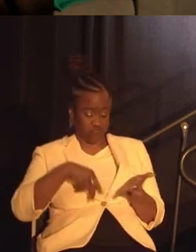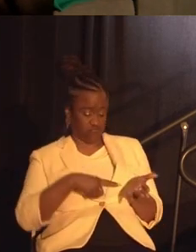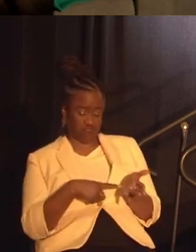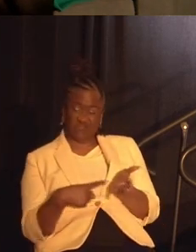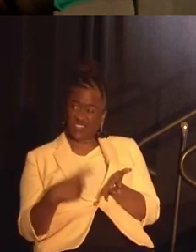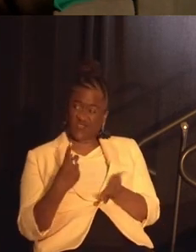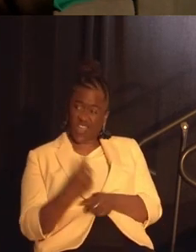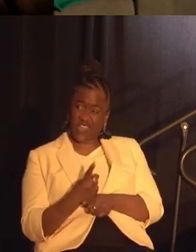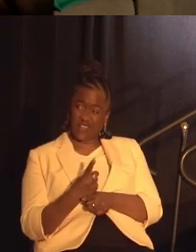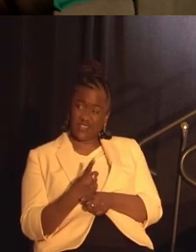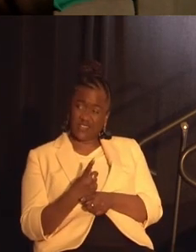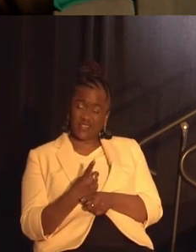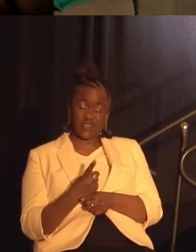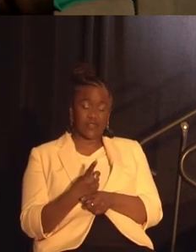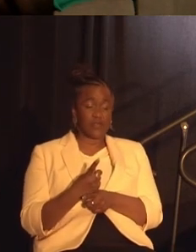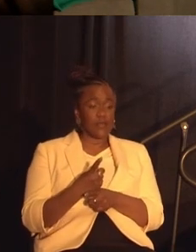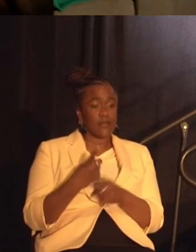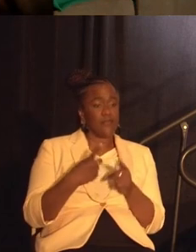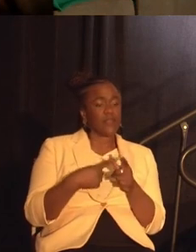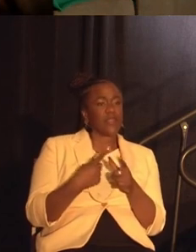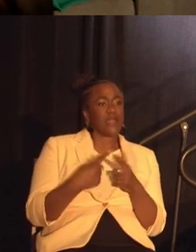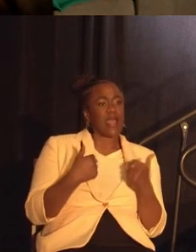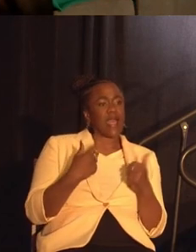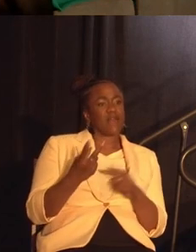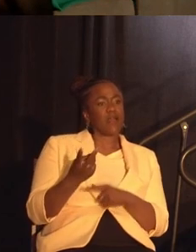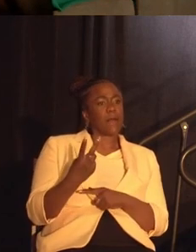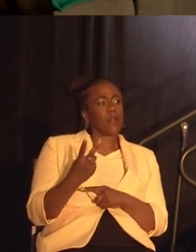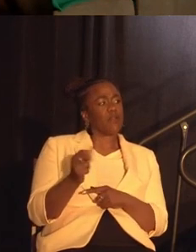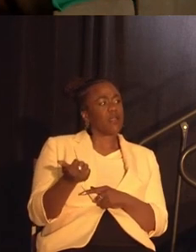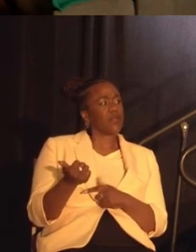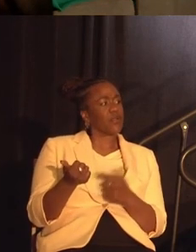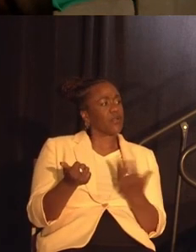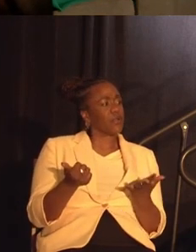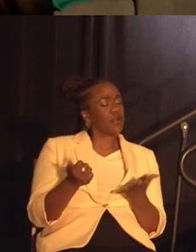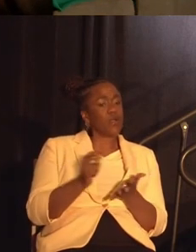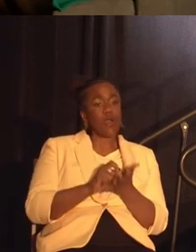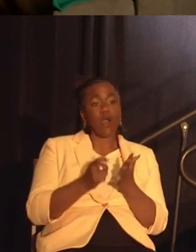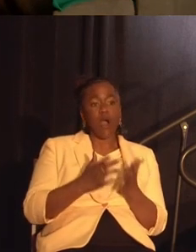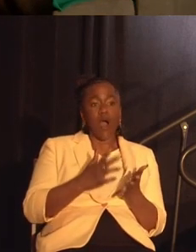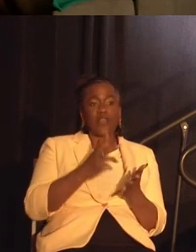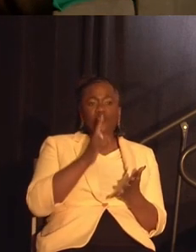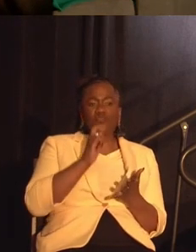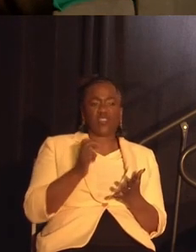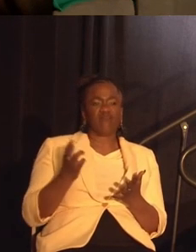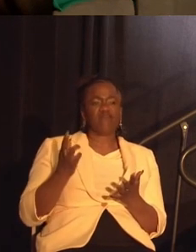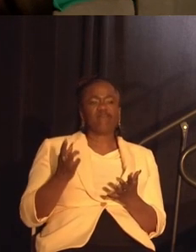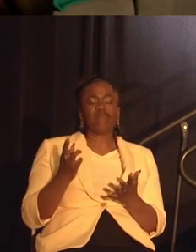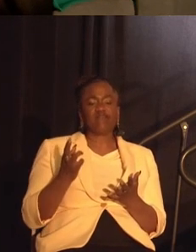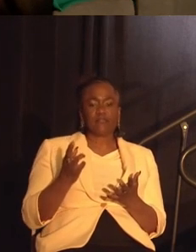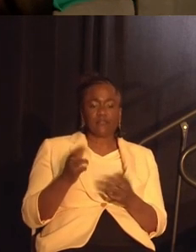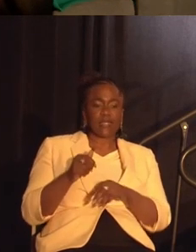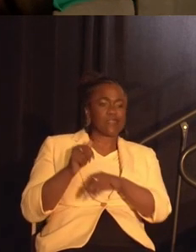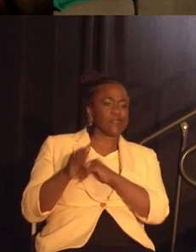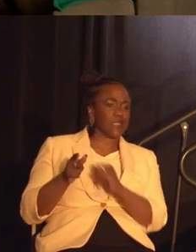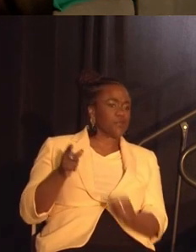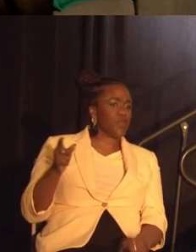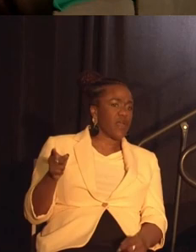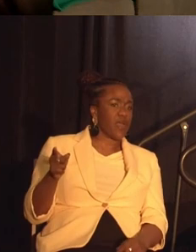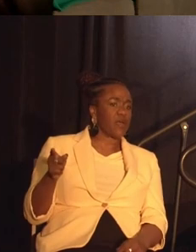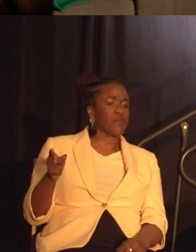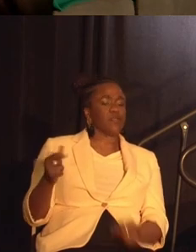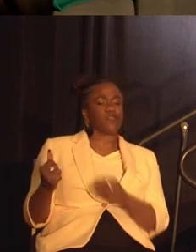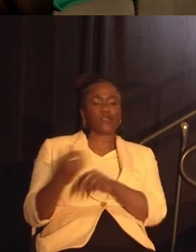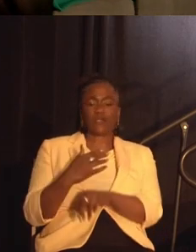and then I have a couple of other authors who I'm really close with that I send stuff to. I send stuff to Samantha